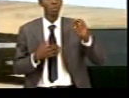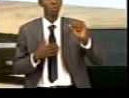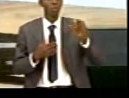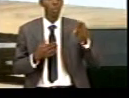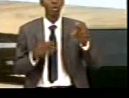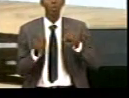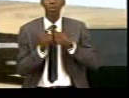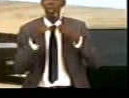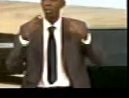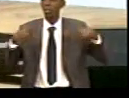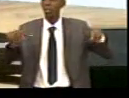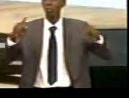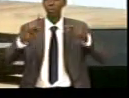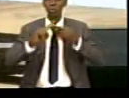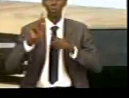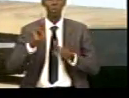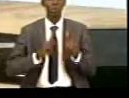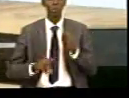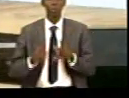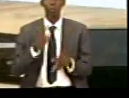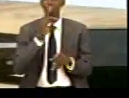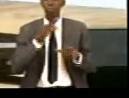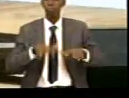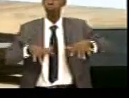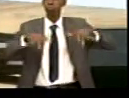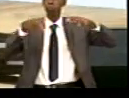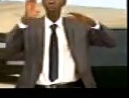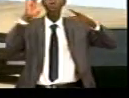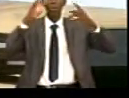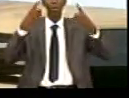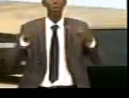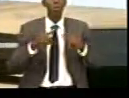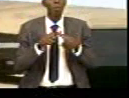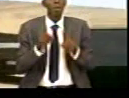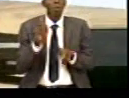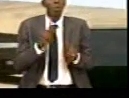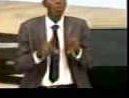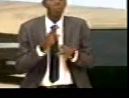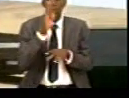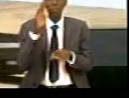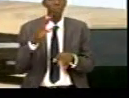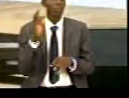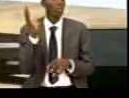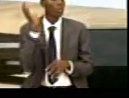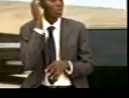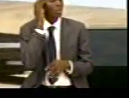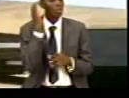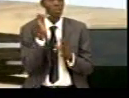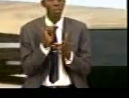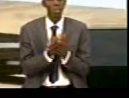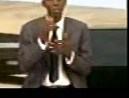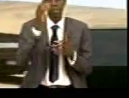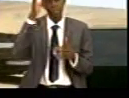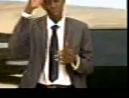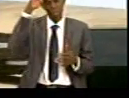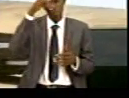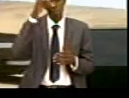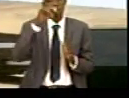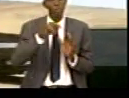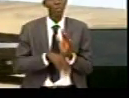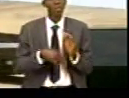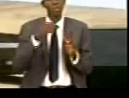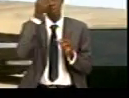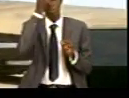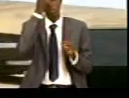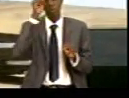was coming. But you know what? The people did not listen. That rebellion of the people did